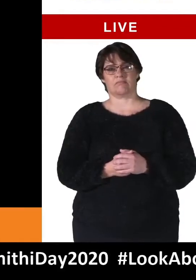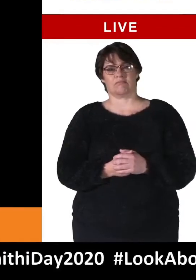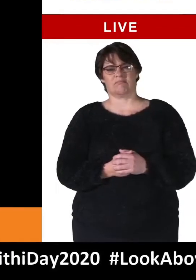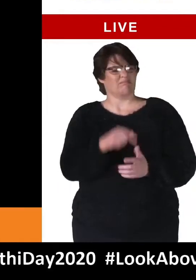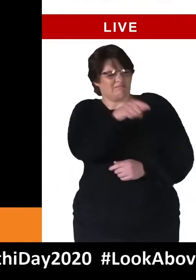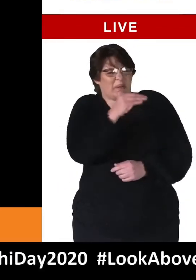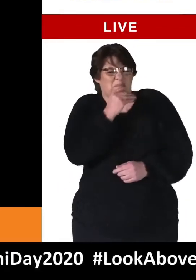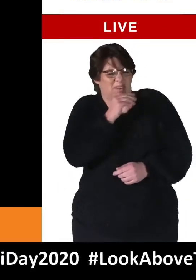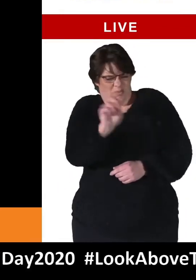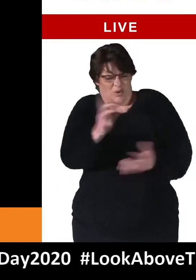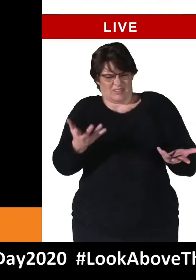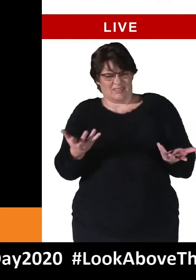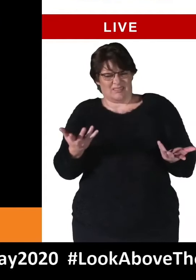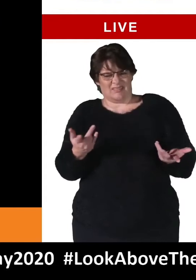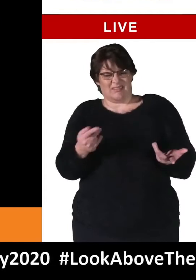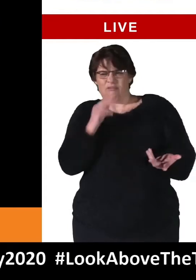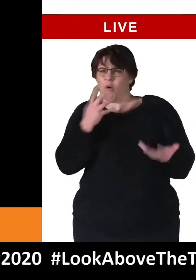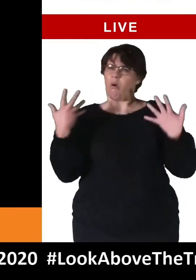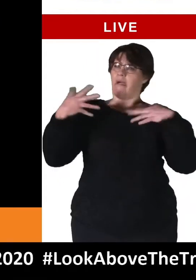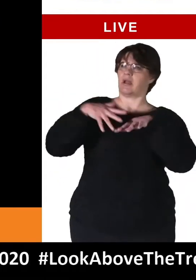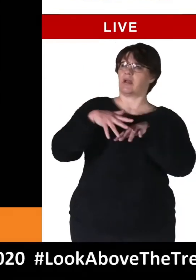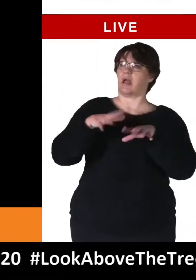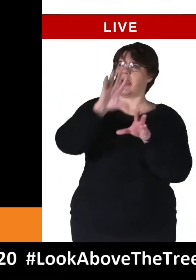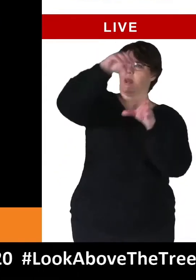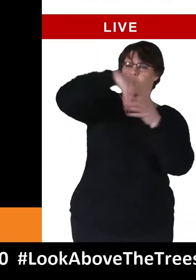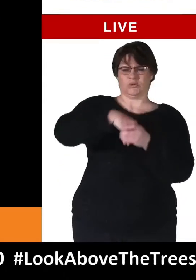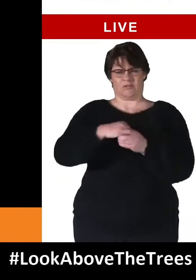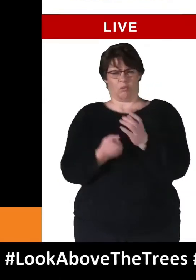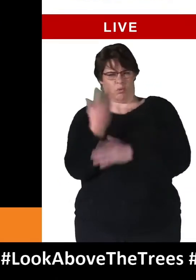What does this mean for inclusive growth?